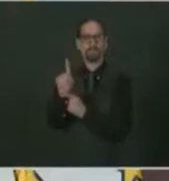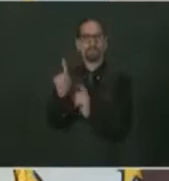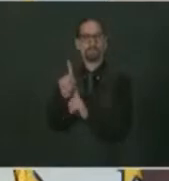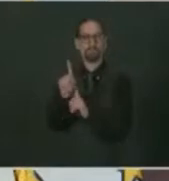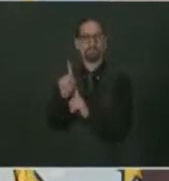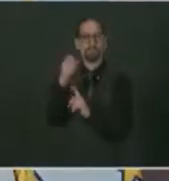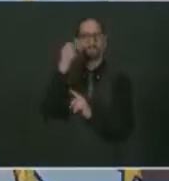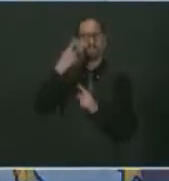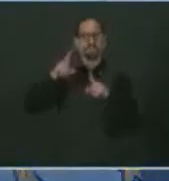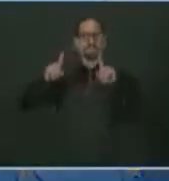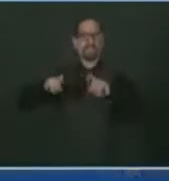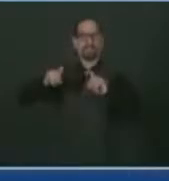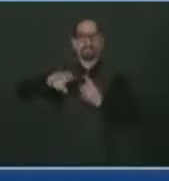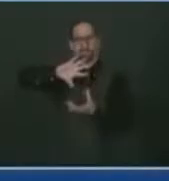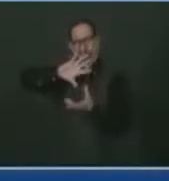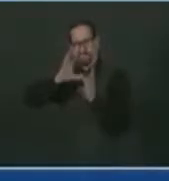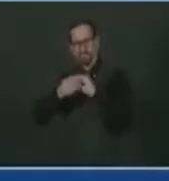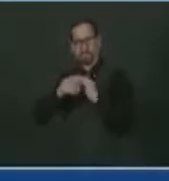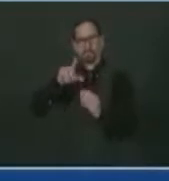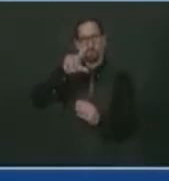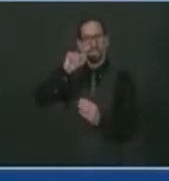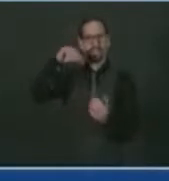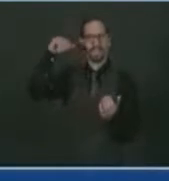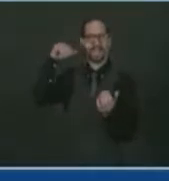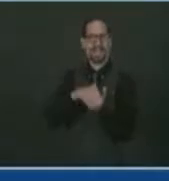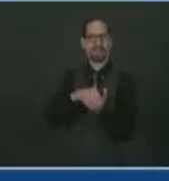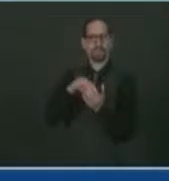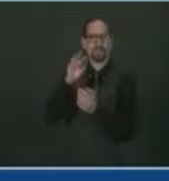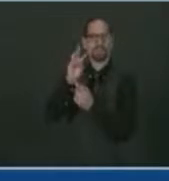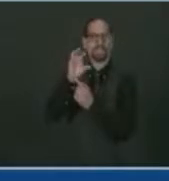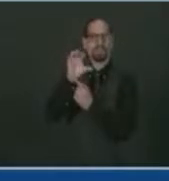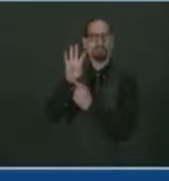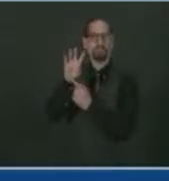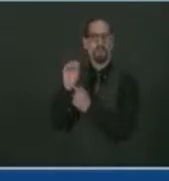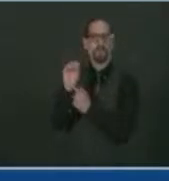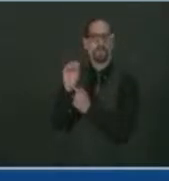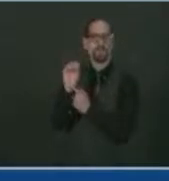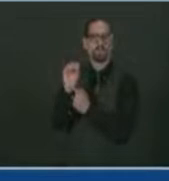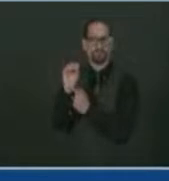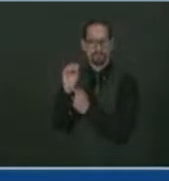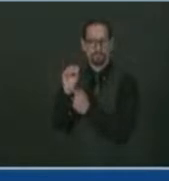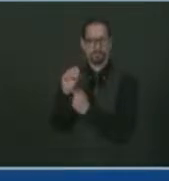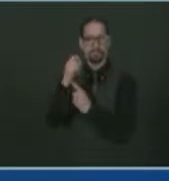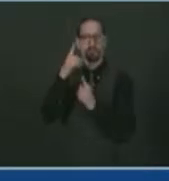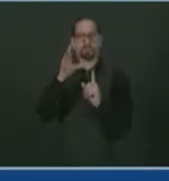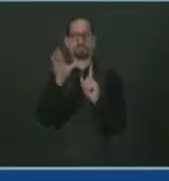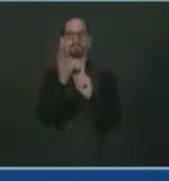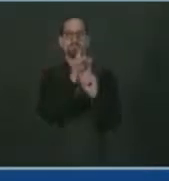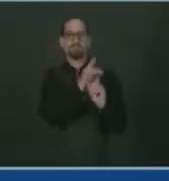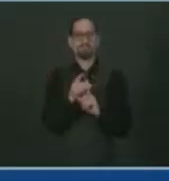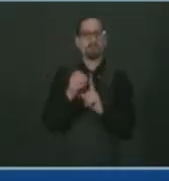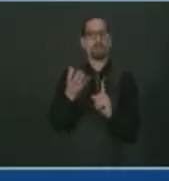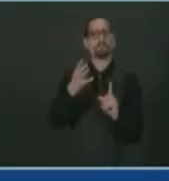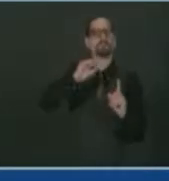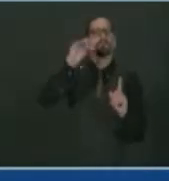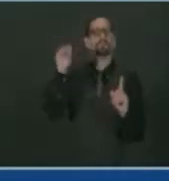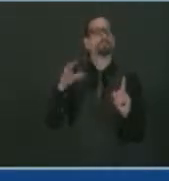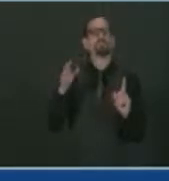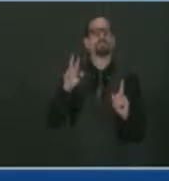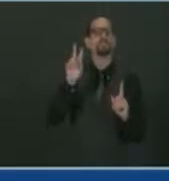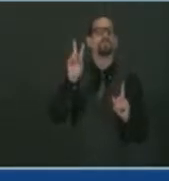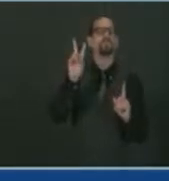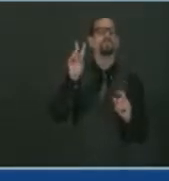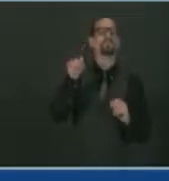20,634 tests. That is a percent positivity of 2.1%. This is the